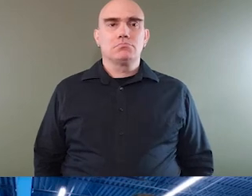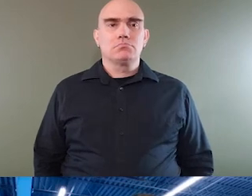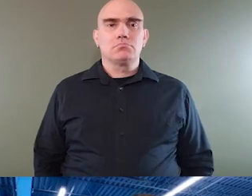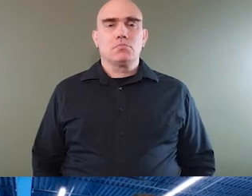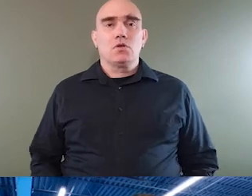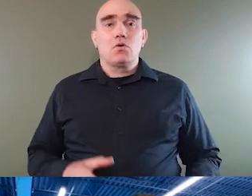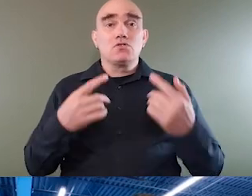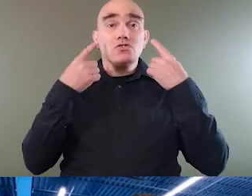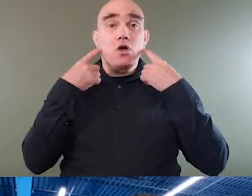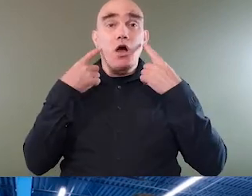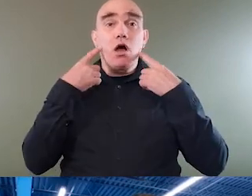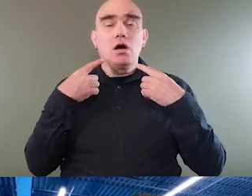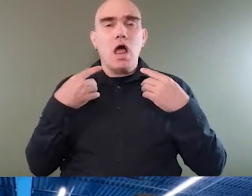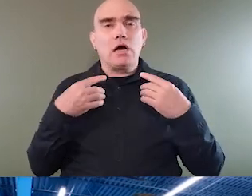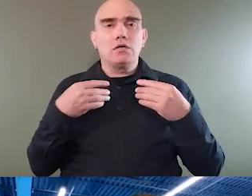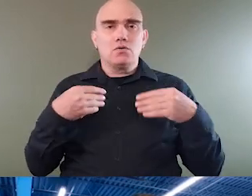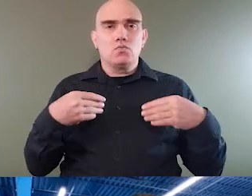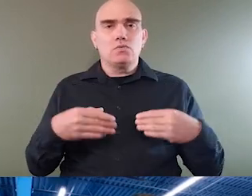Loosen your jaw.